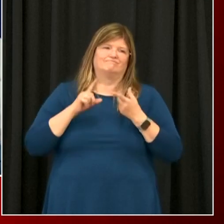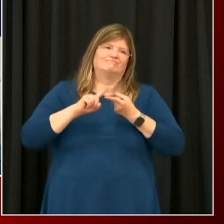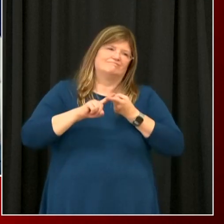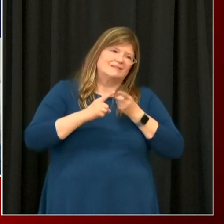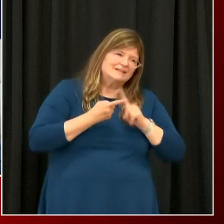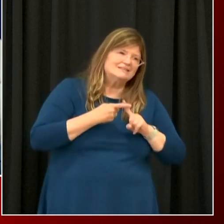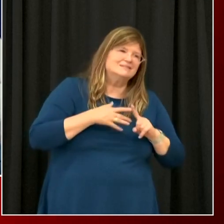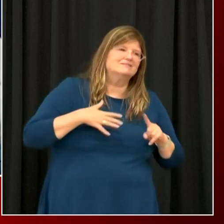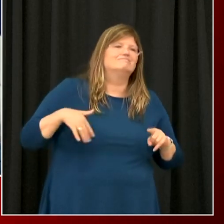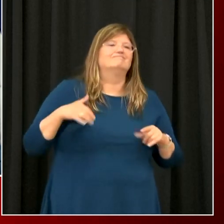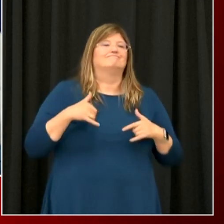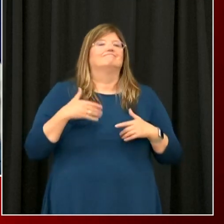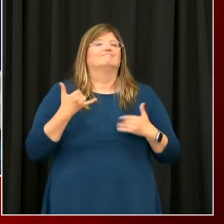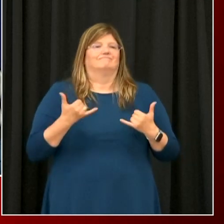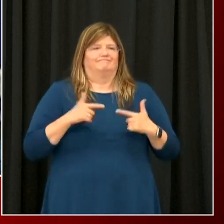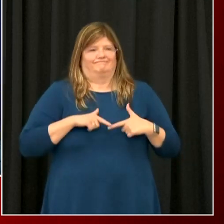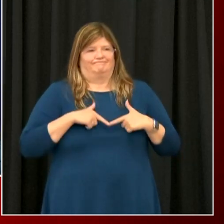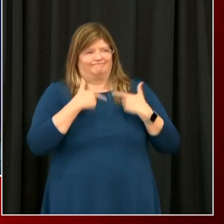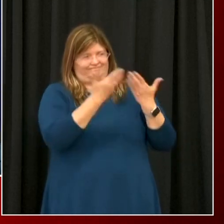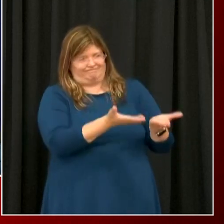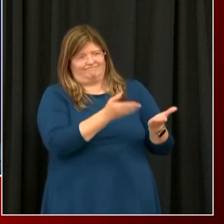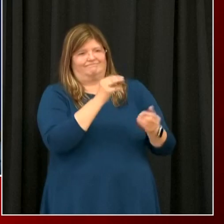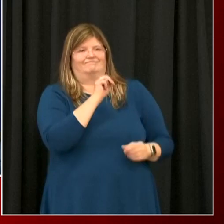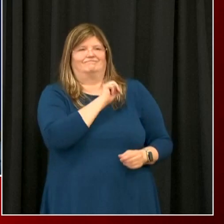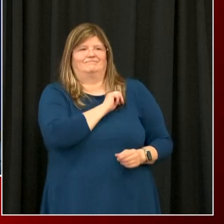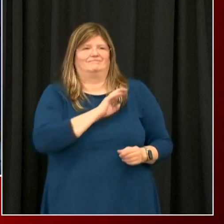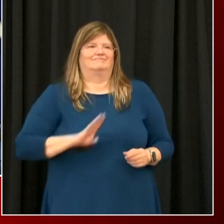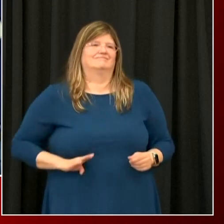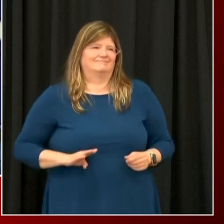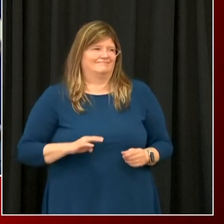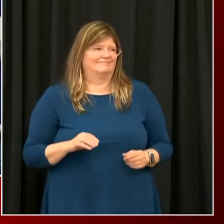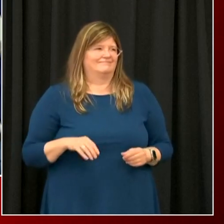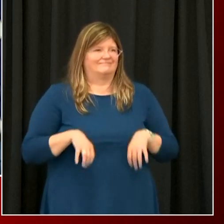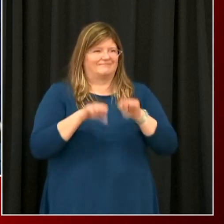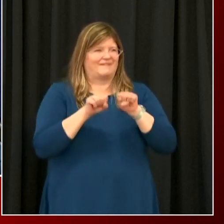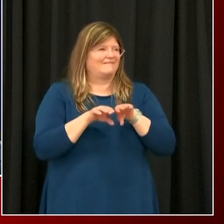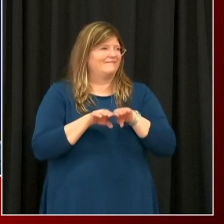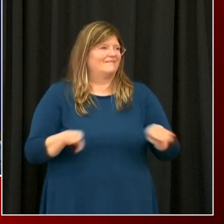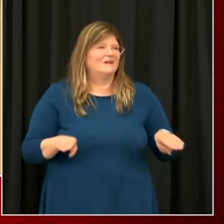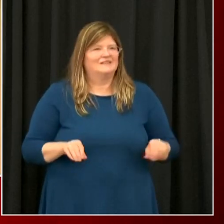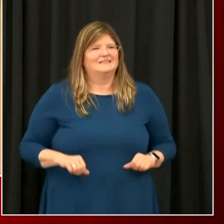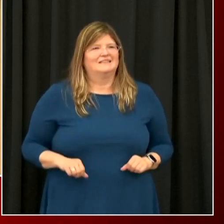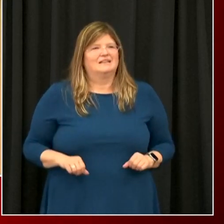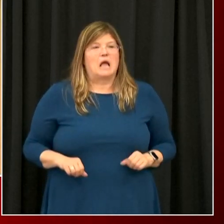back to Mayor Bowser. Thank you. We'll take a few questions.